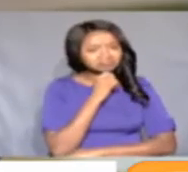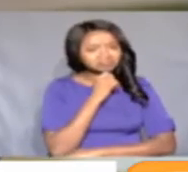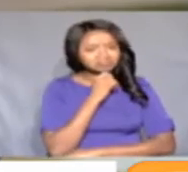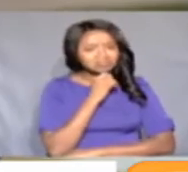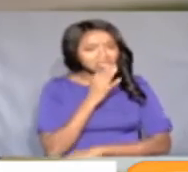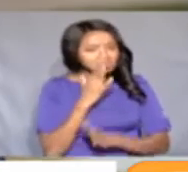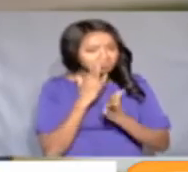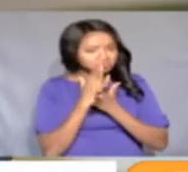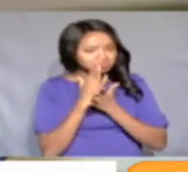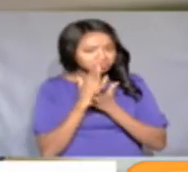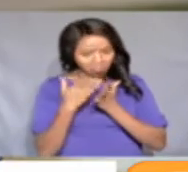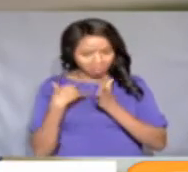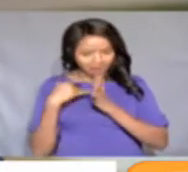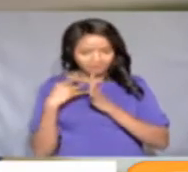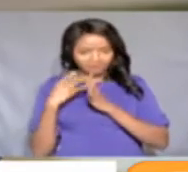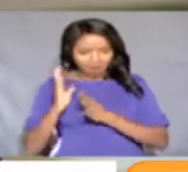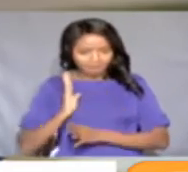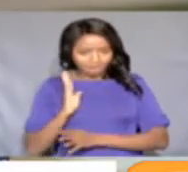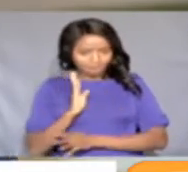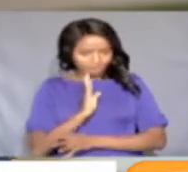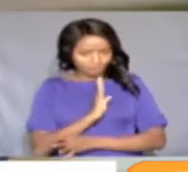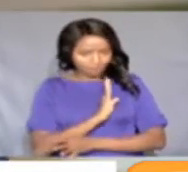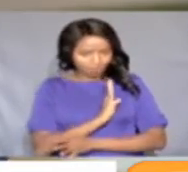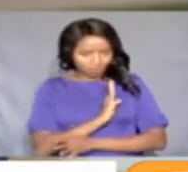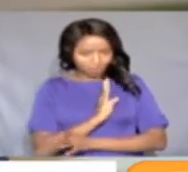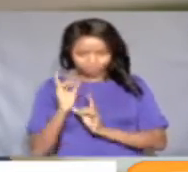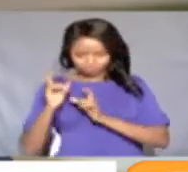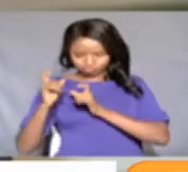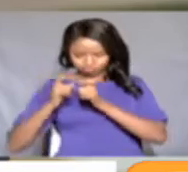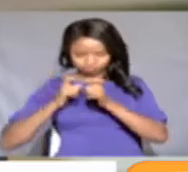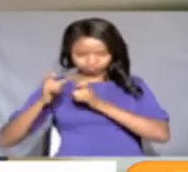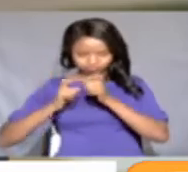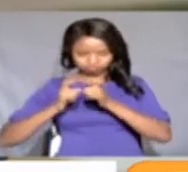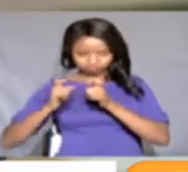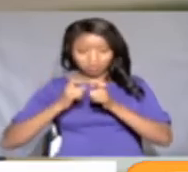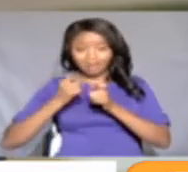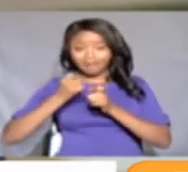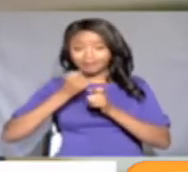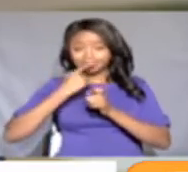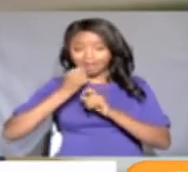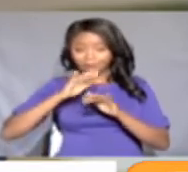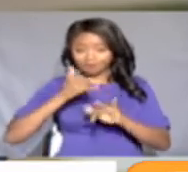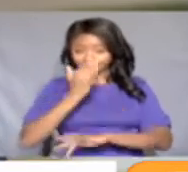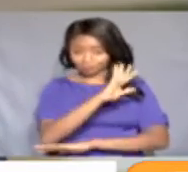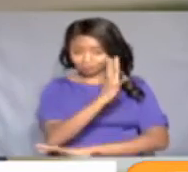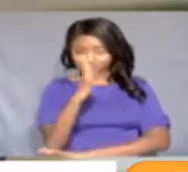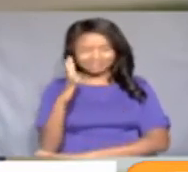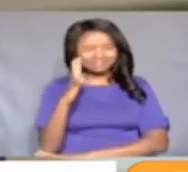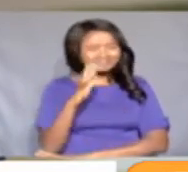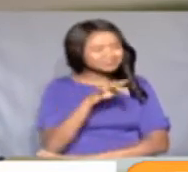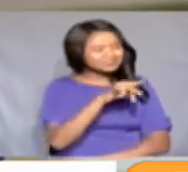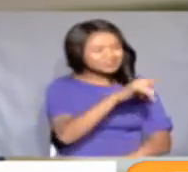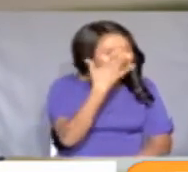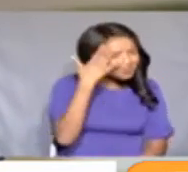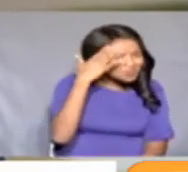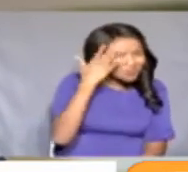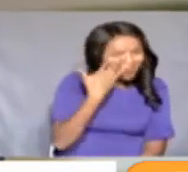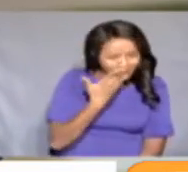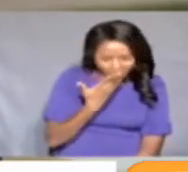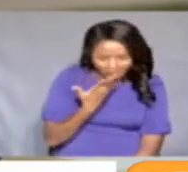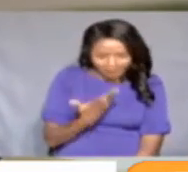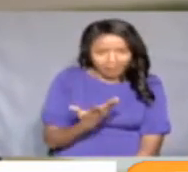a medical regulatory body that regulates a medical herb in the country, how do you know